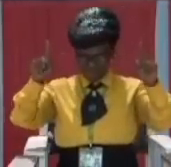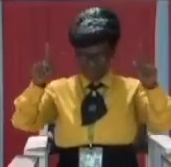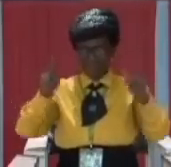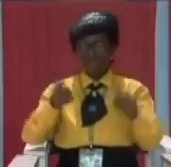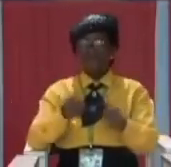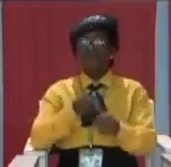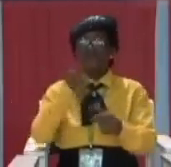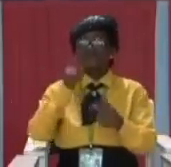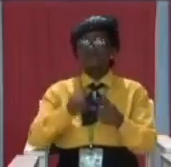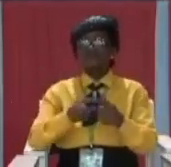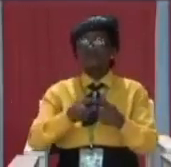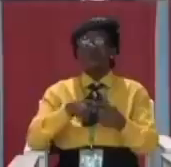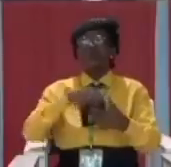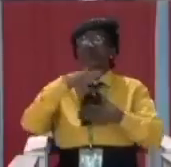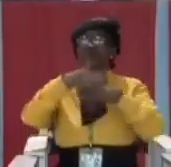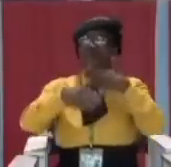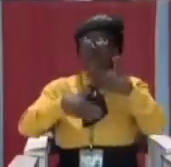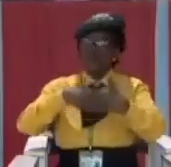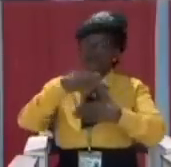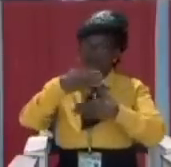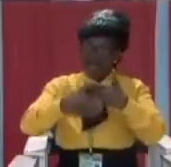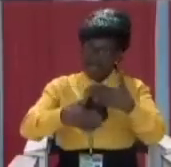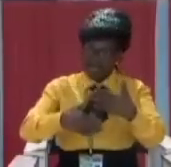First to progress.